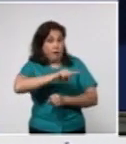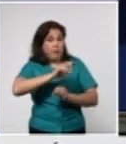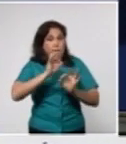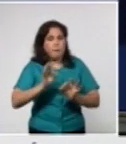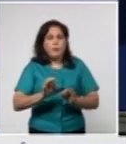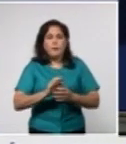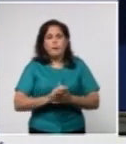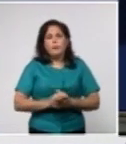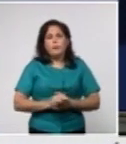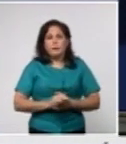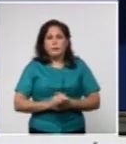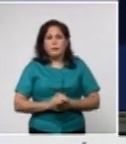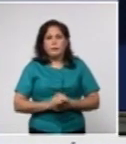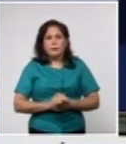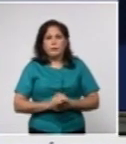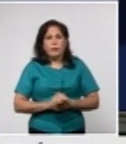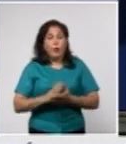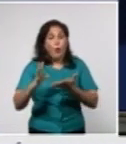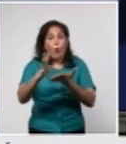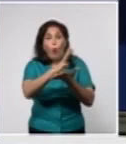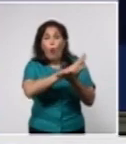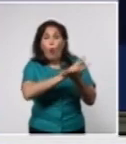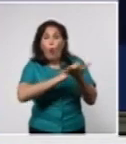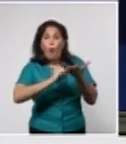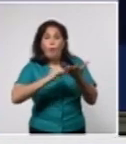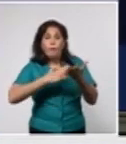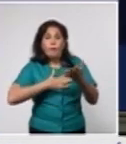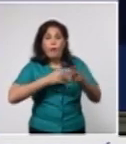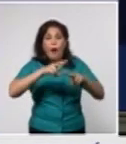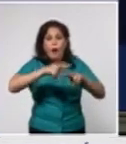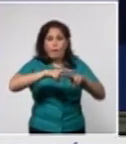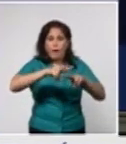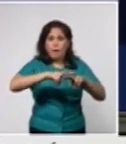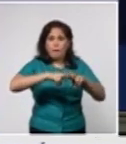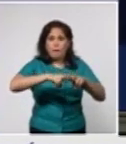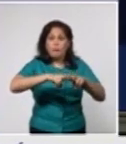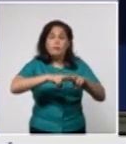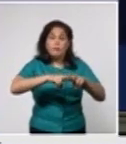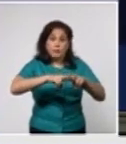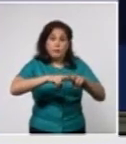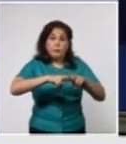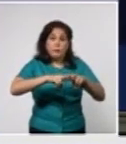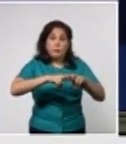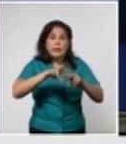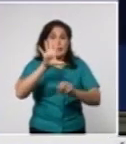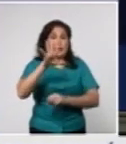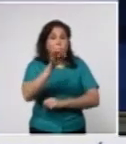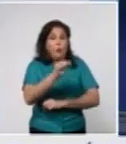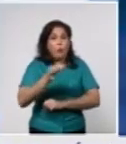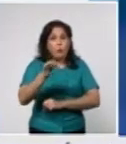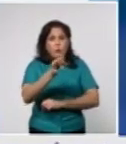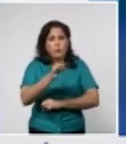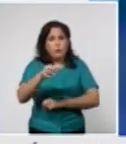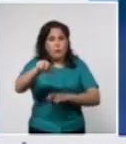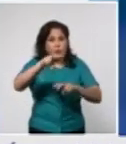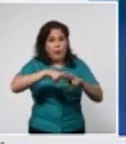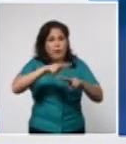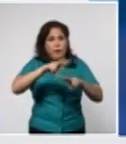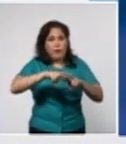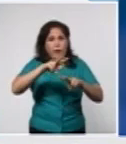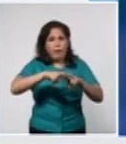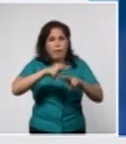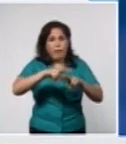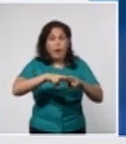All cases diagnosed belong to Havana, 100% of them, distributed